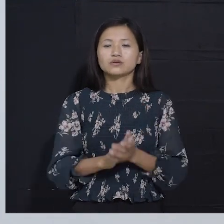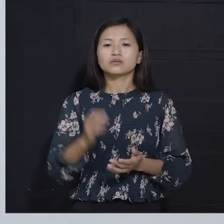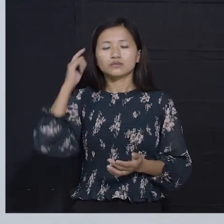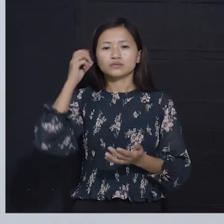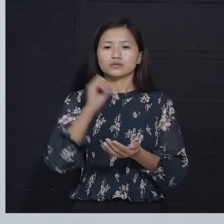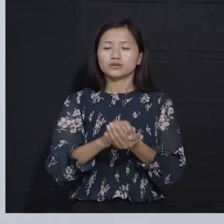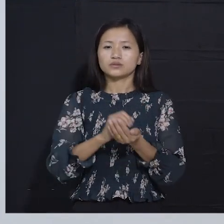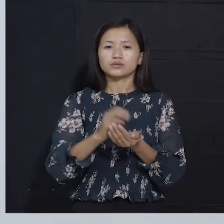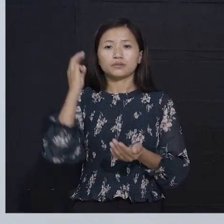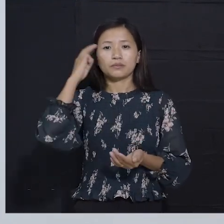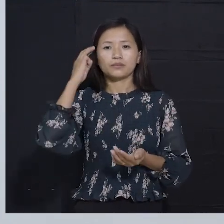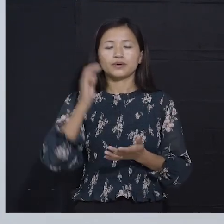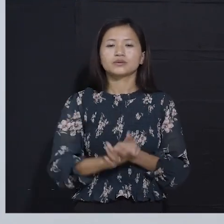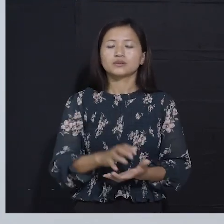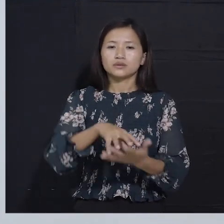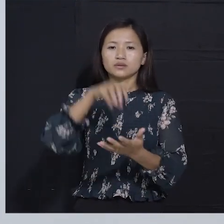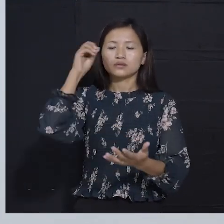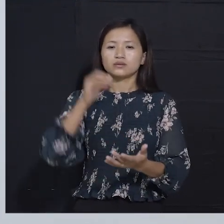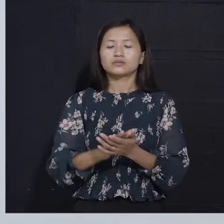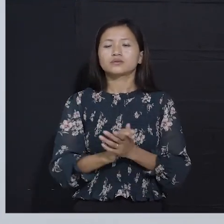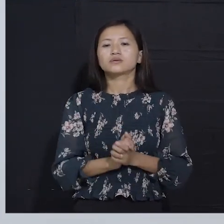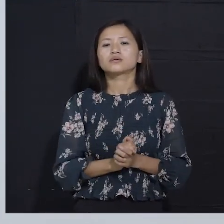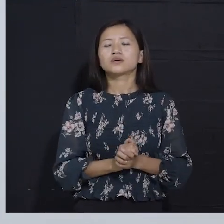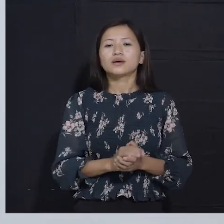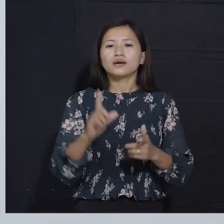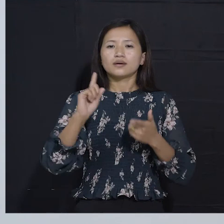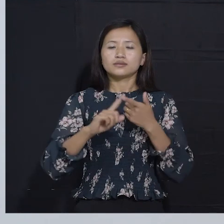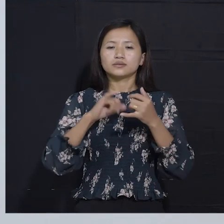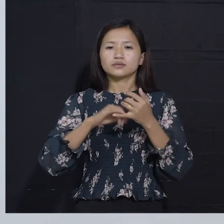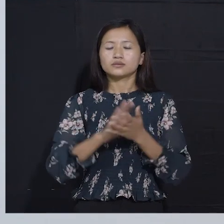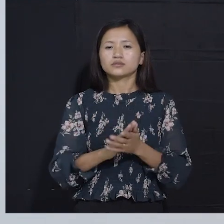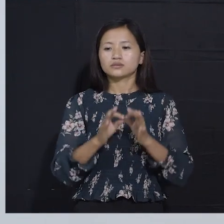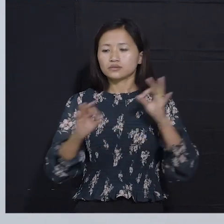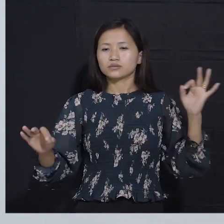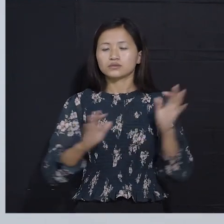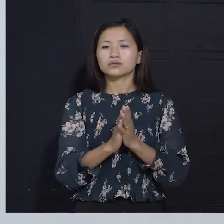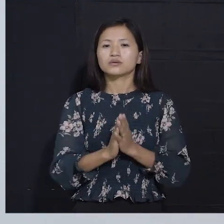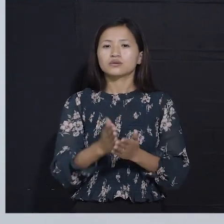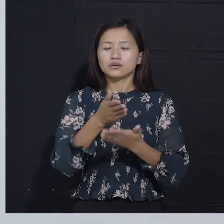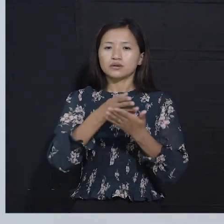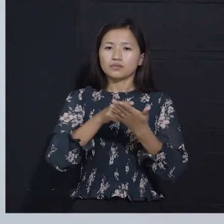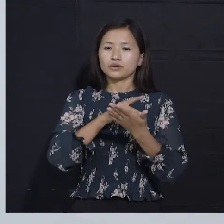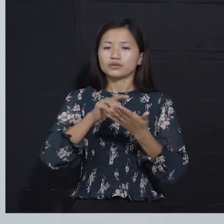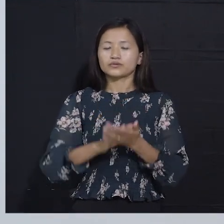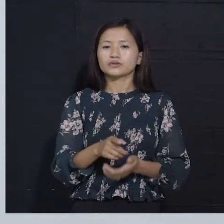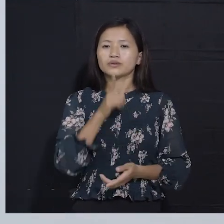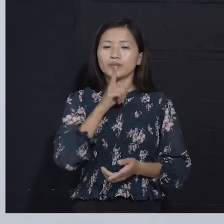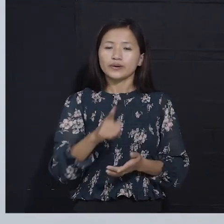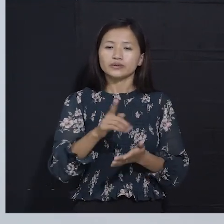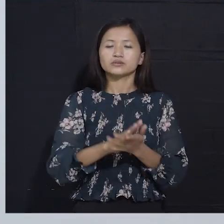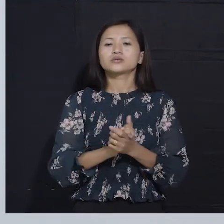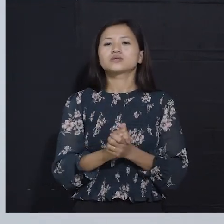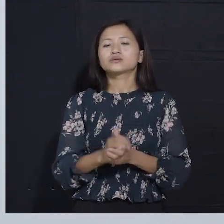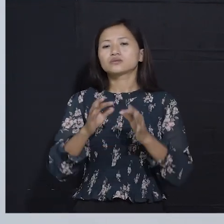to keep in your mind. Please learn the lessons that this story is trying to tell you, apart from the real story that you